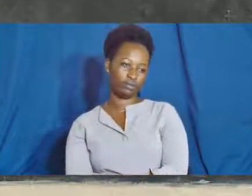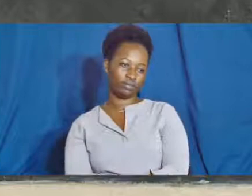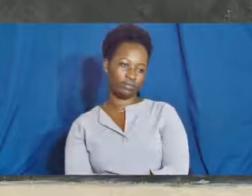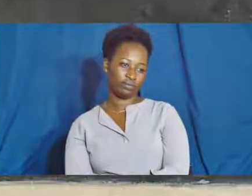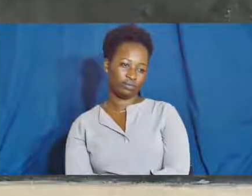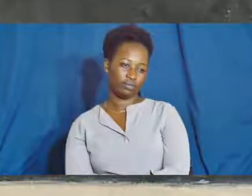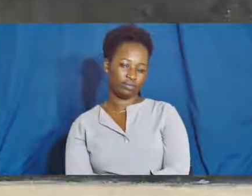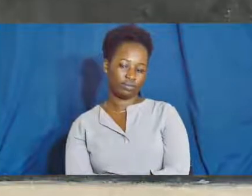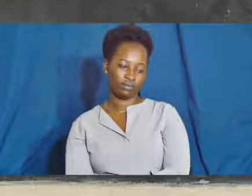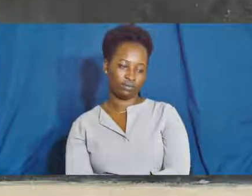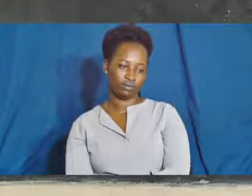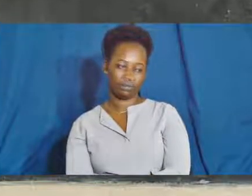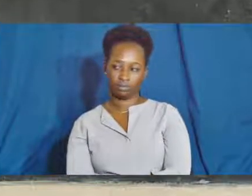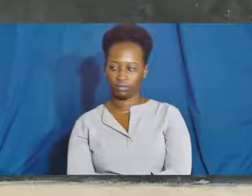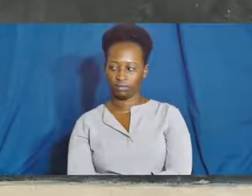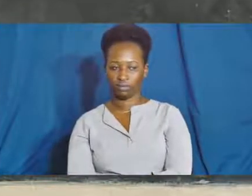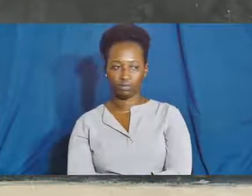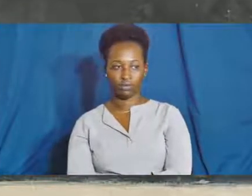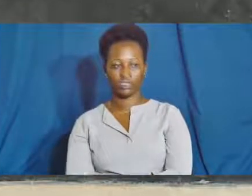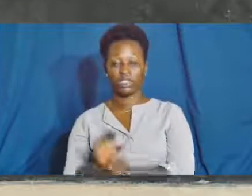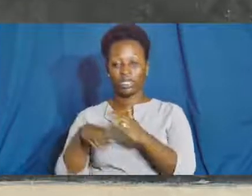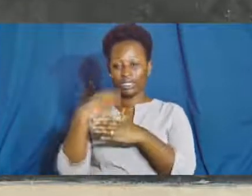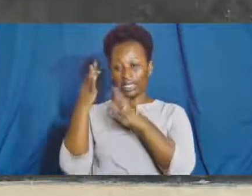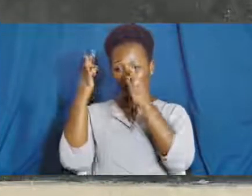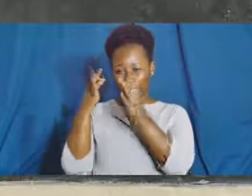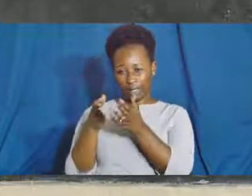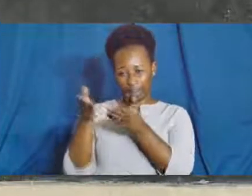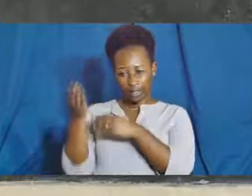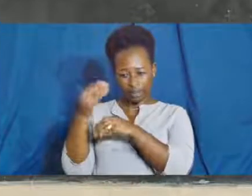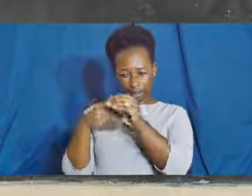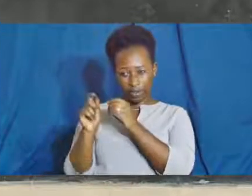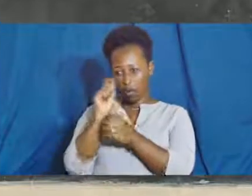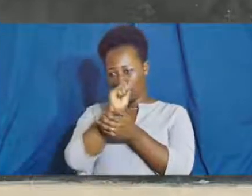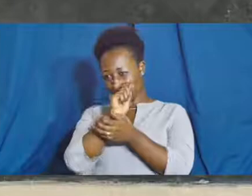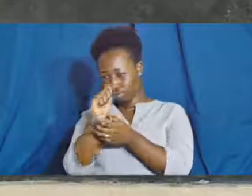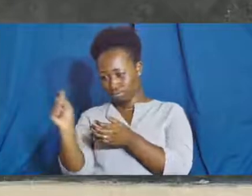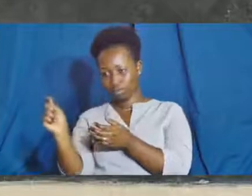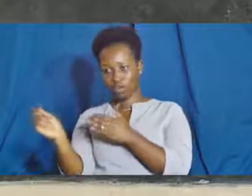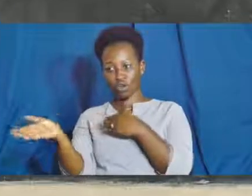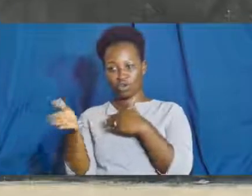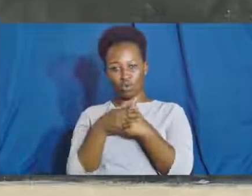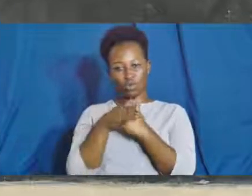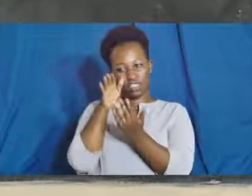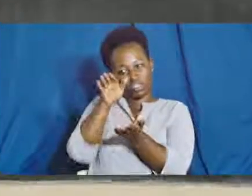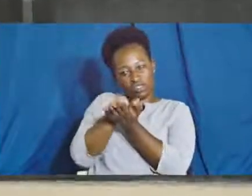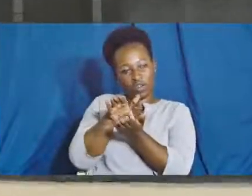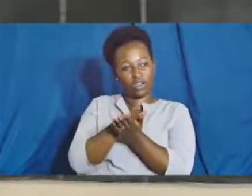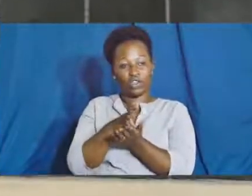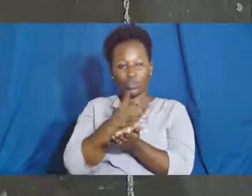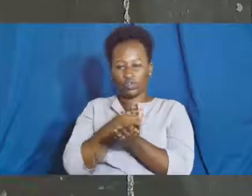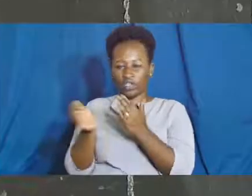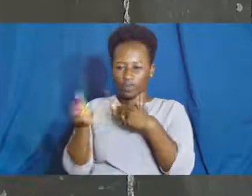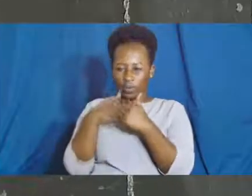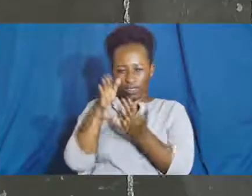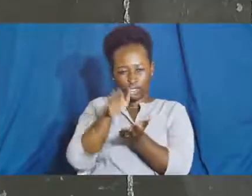Goods available for sale. Then goods available for sale, you subtract closing stock. We have closing